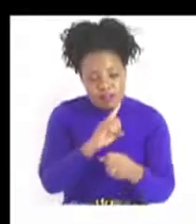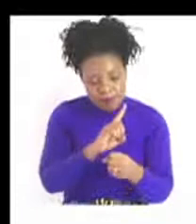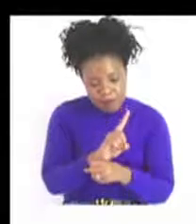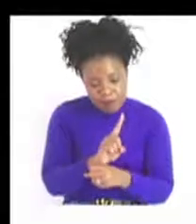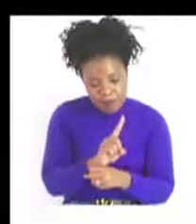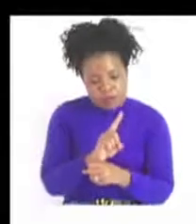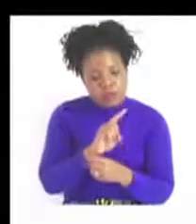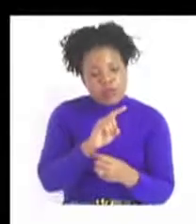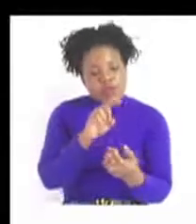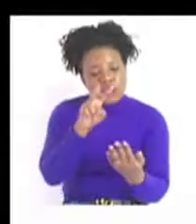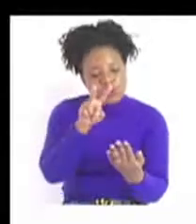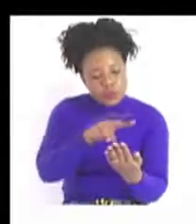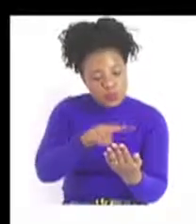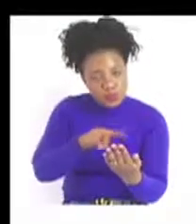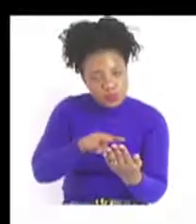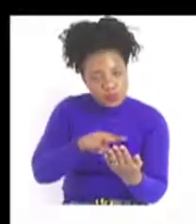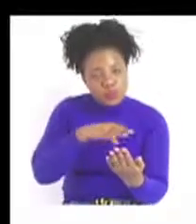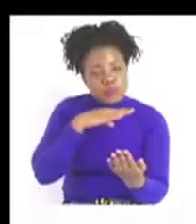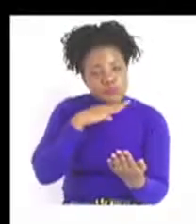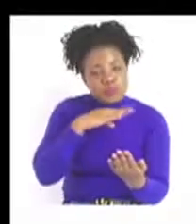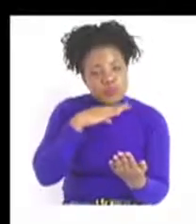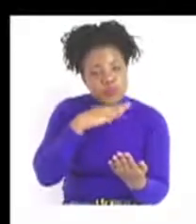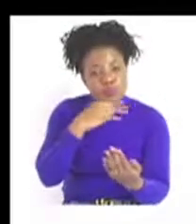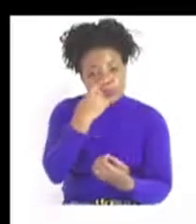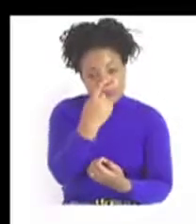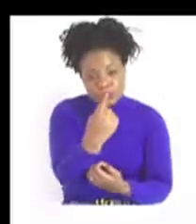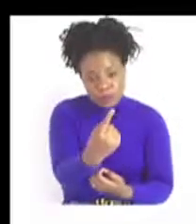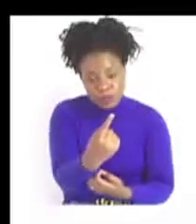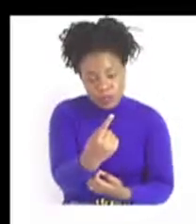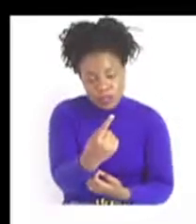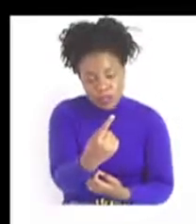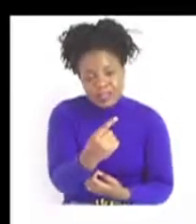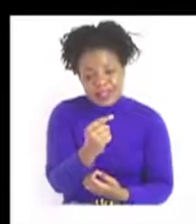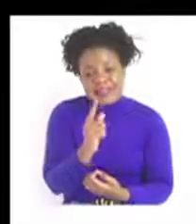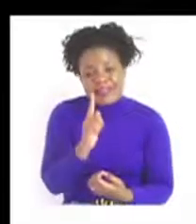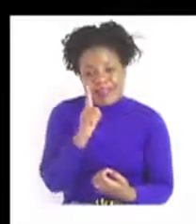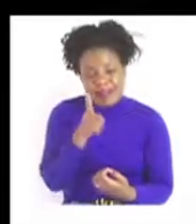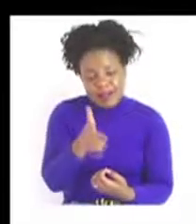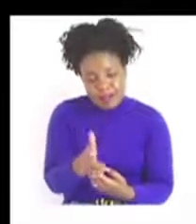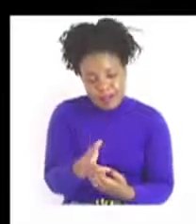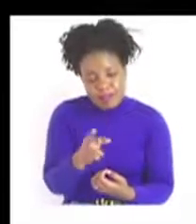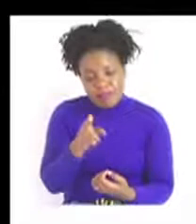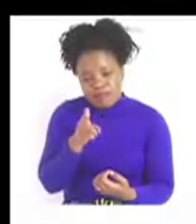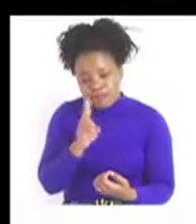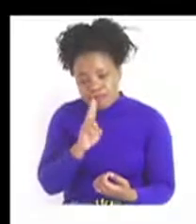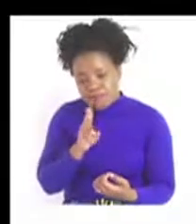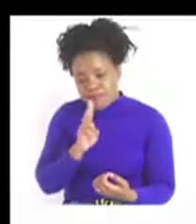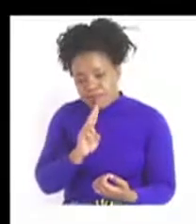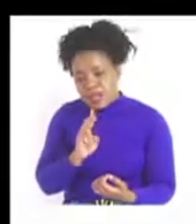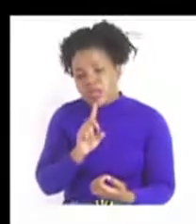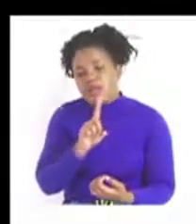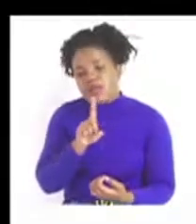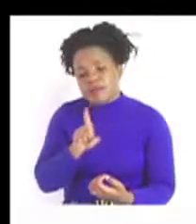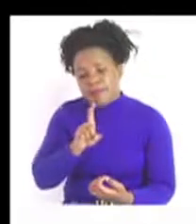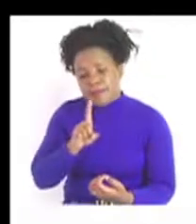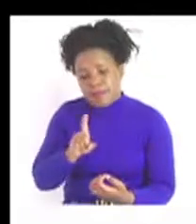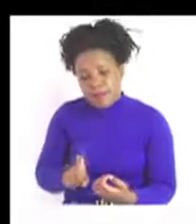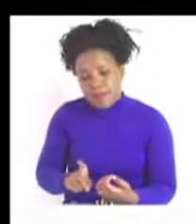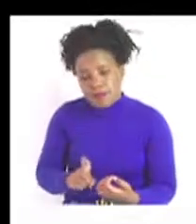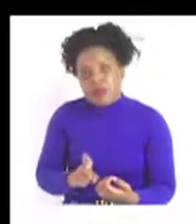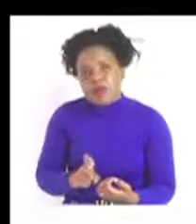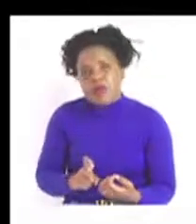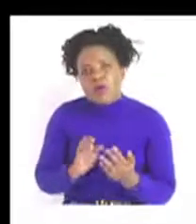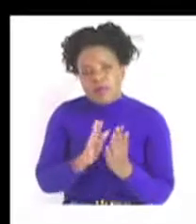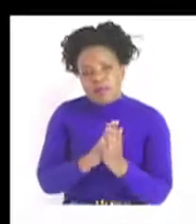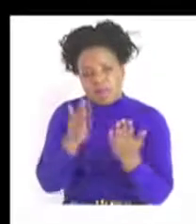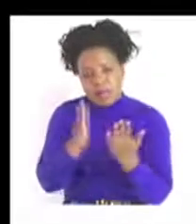And the questions are on page 8 and page 9. Please do read the comprehension on your